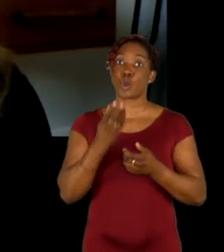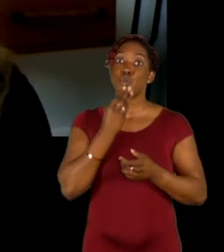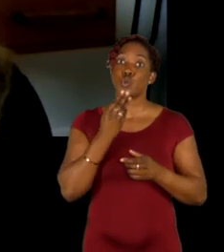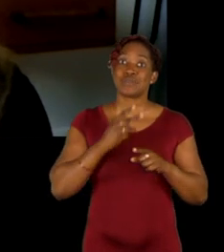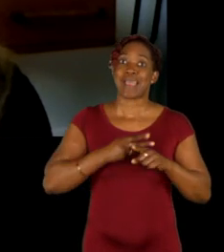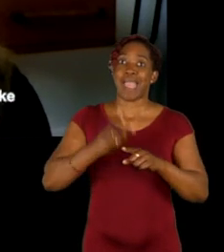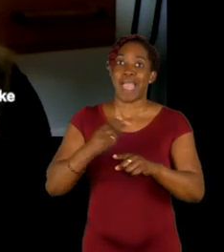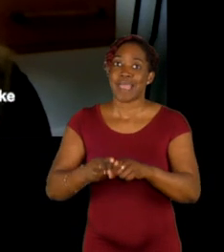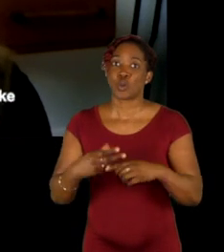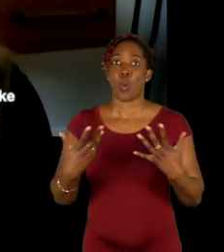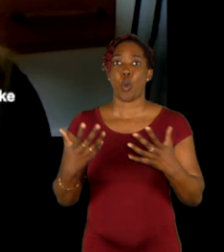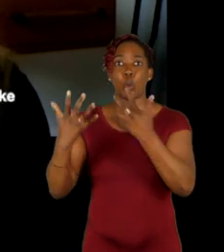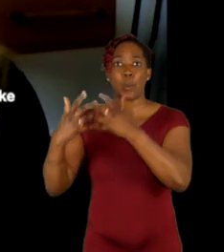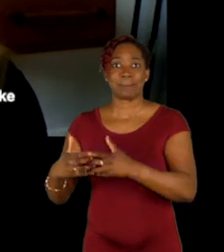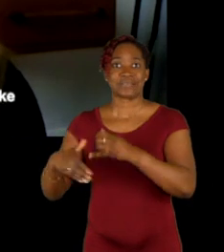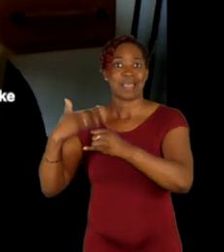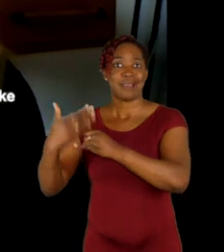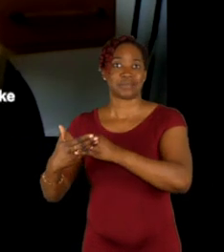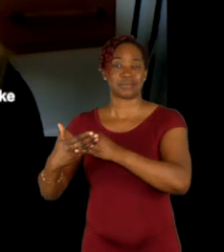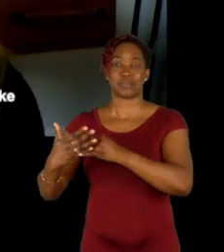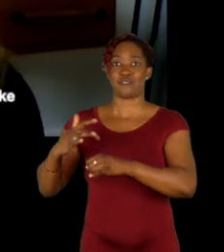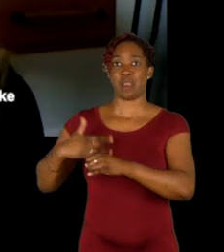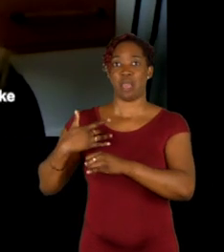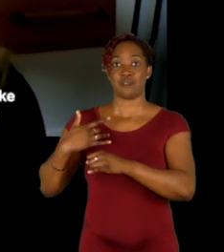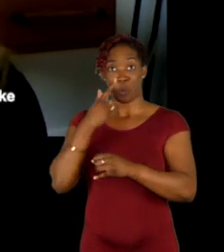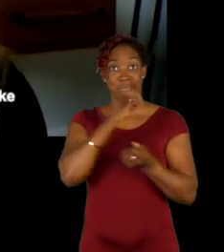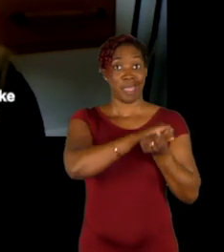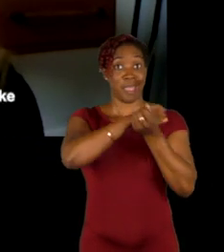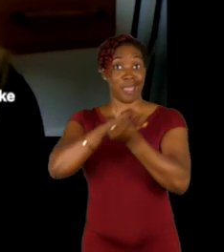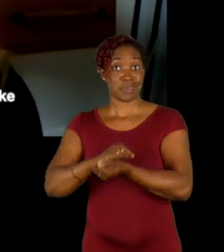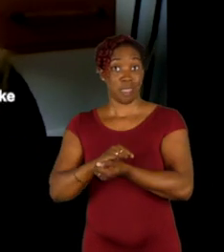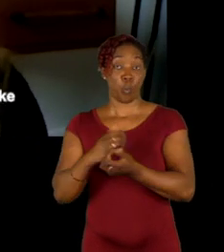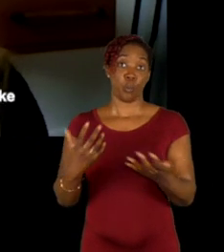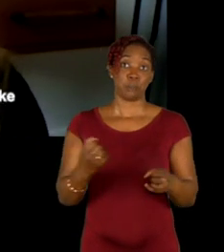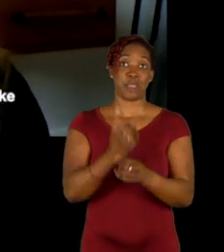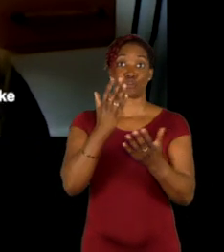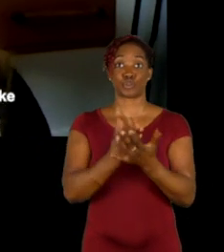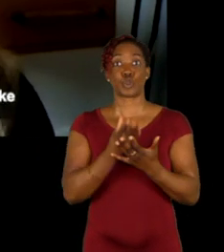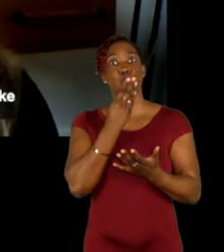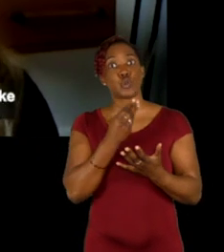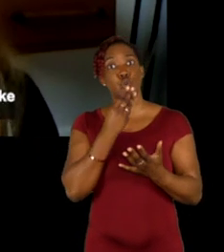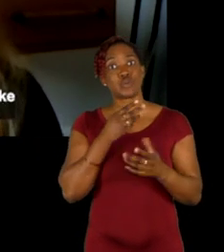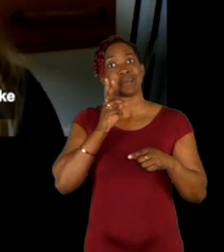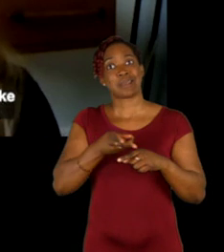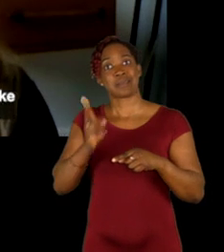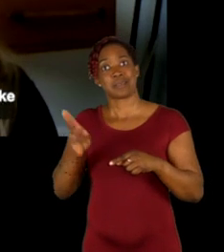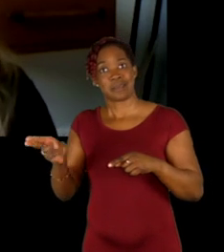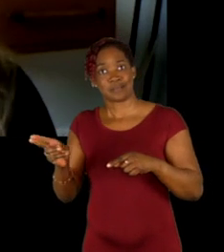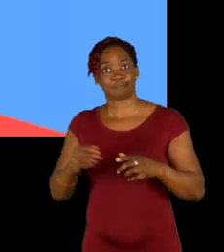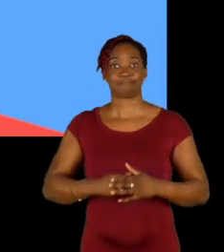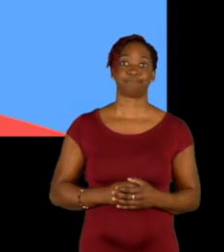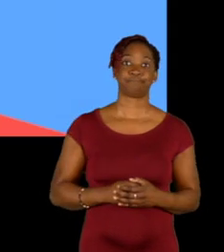of equipment as well. So ideally, we can hire equipment or make sure it's reused after we've